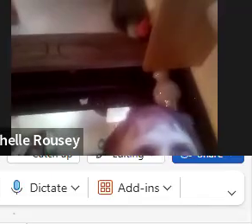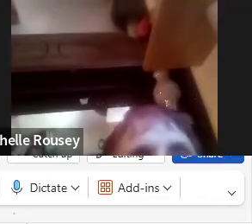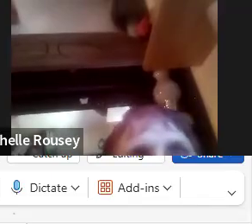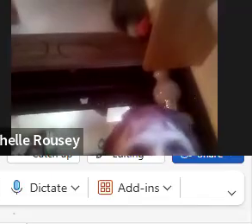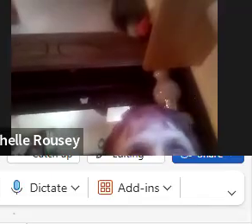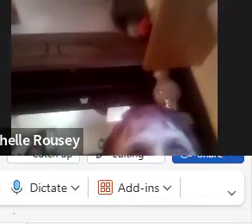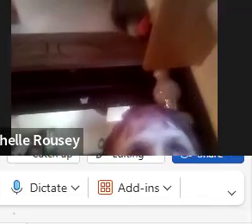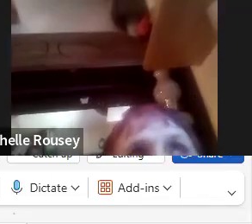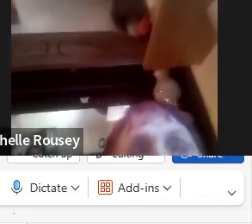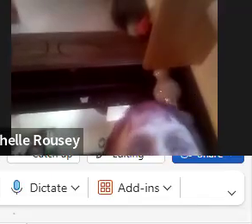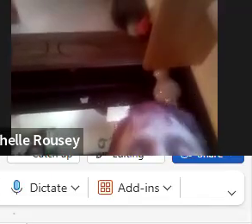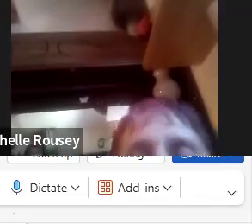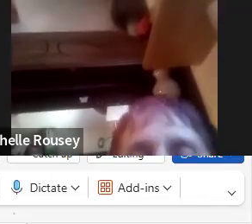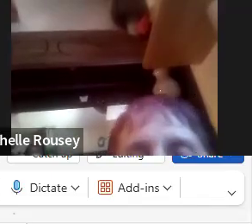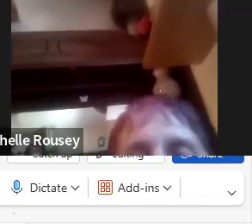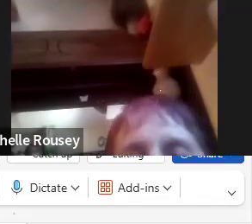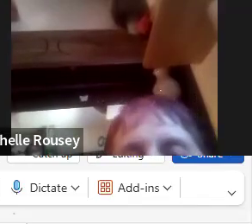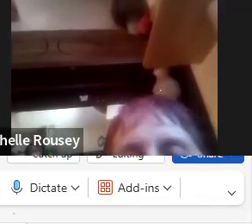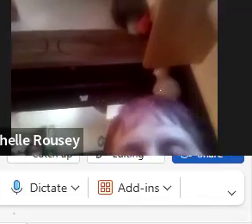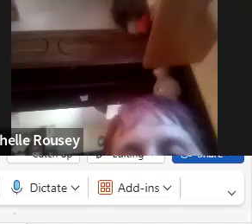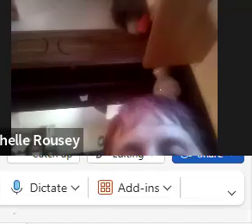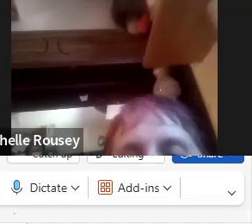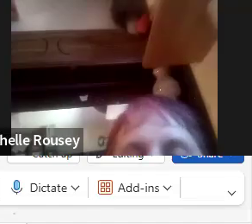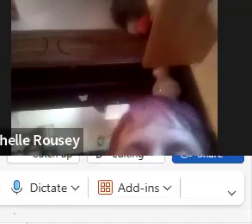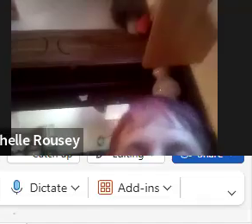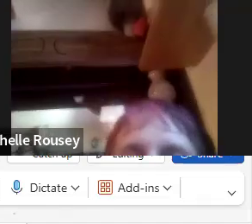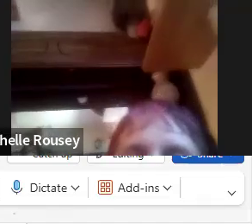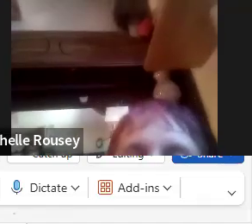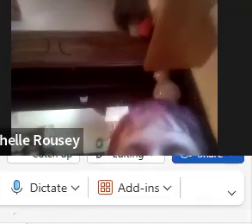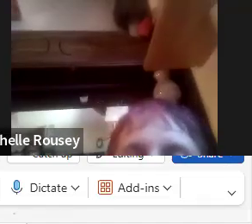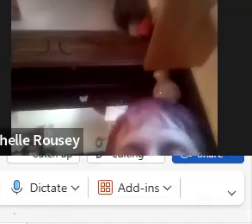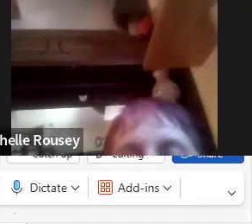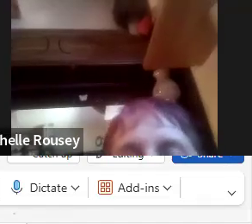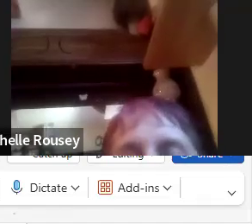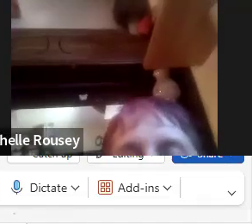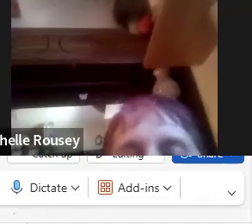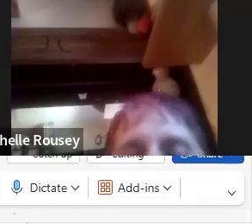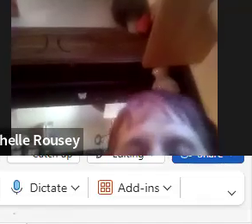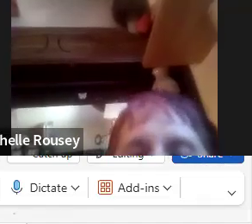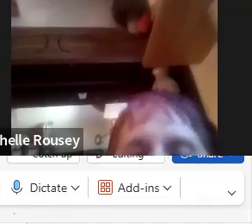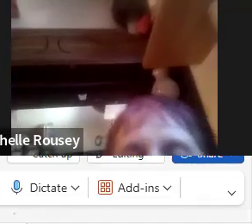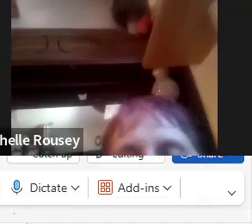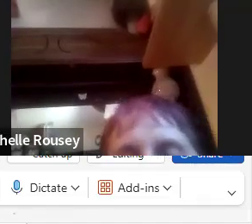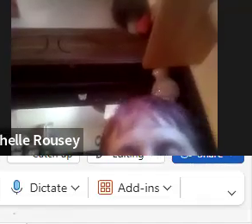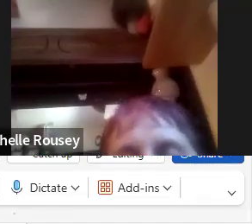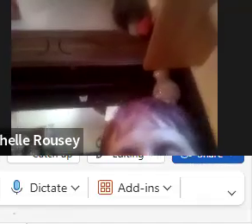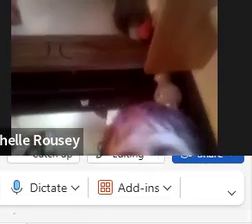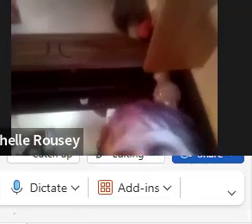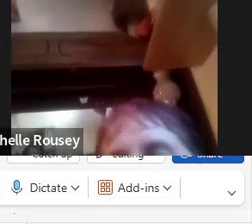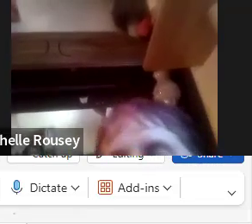to deal with people with disabilities and their seniors going forward if they take away some of these